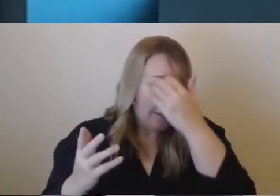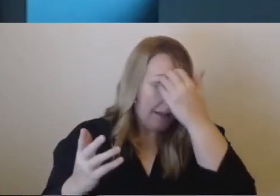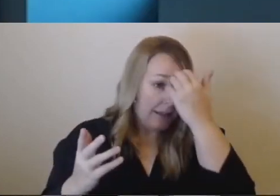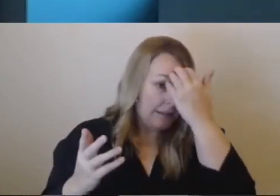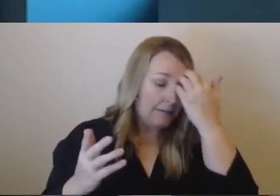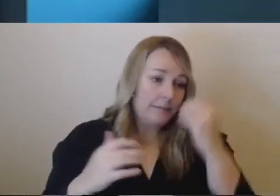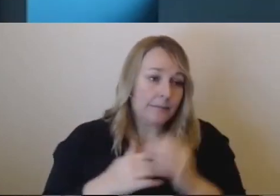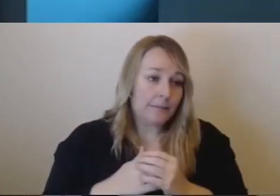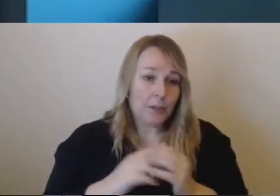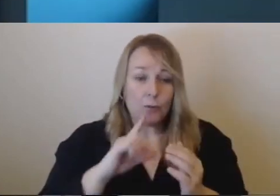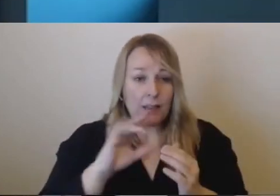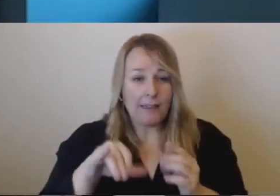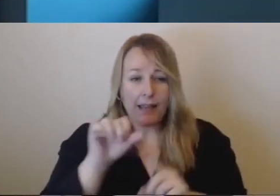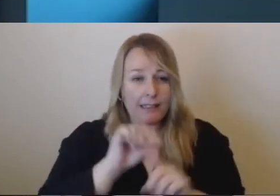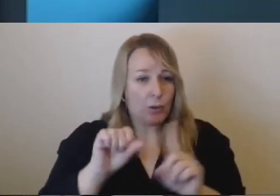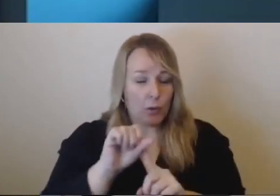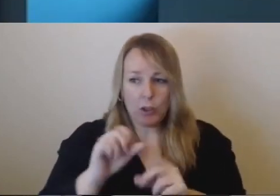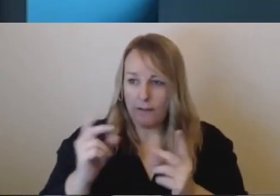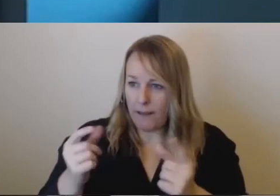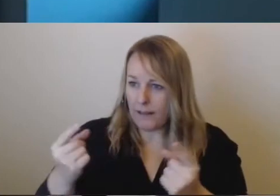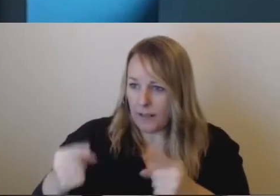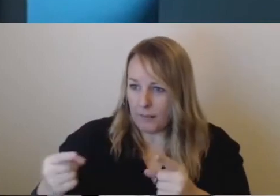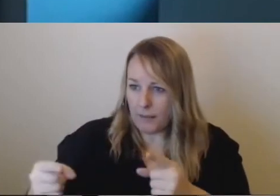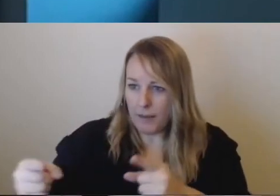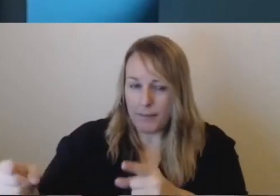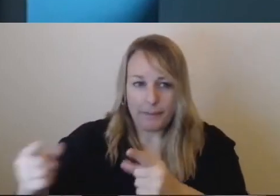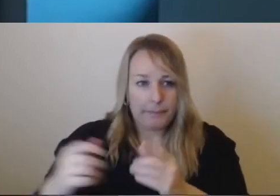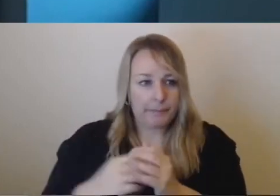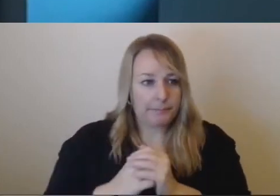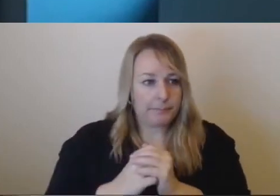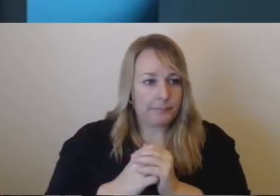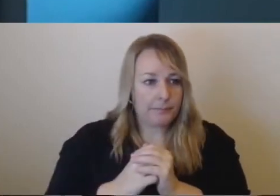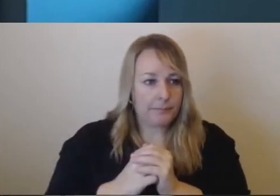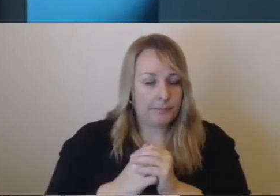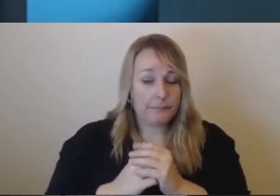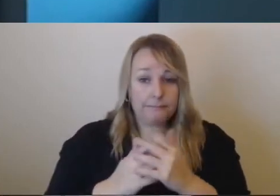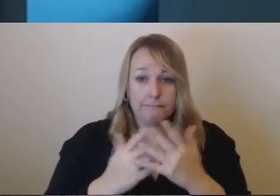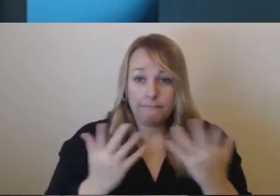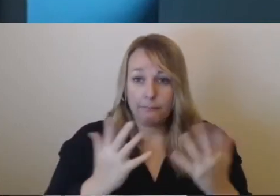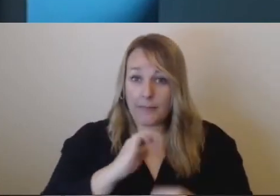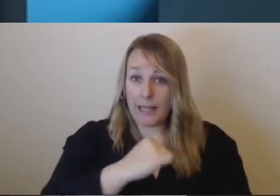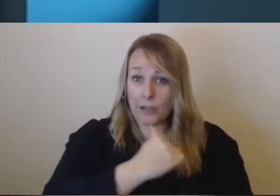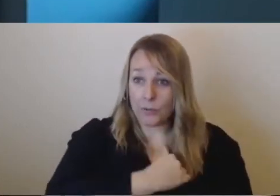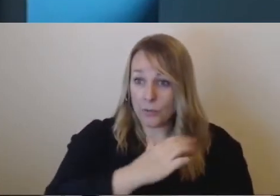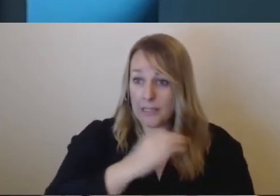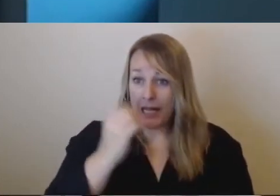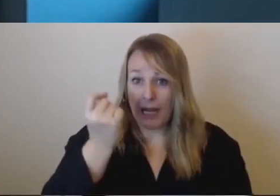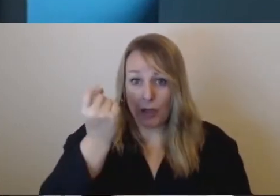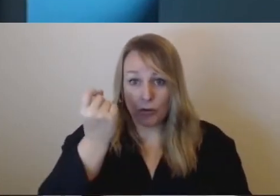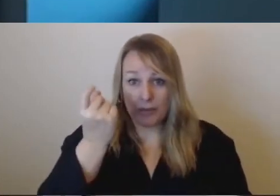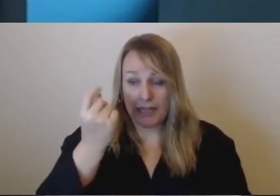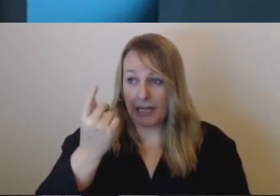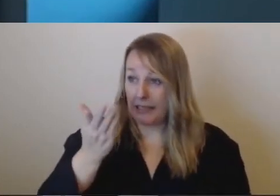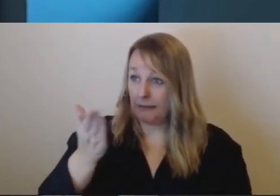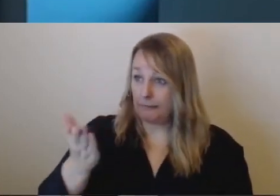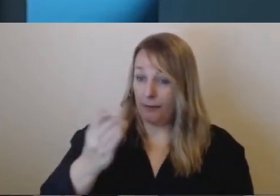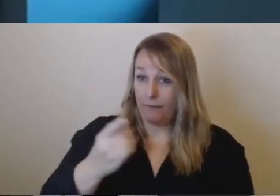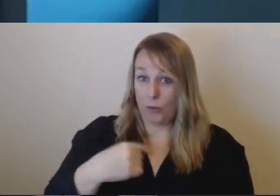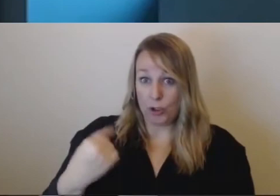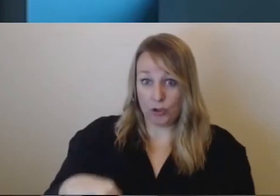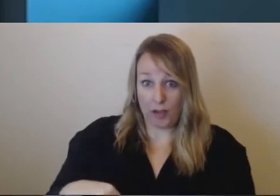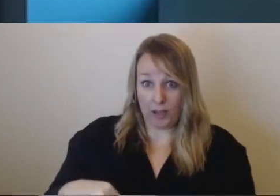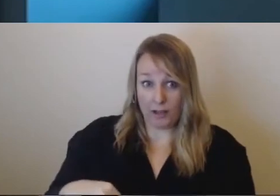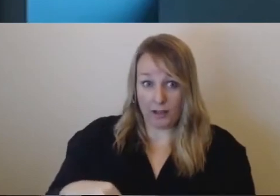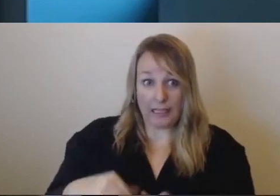moving situation in the sense that attitudes and understandings of China, not just in this country, in the